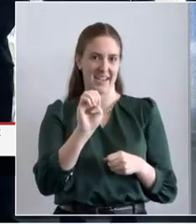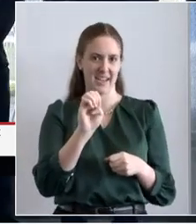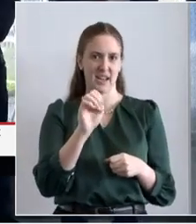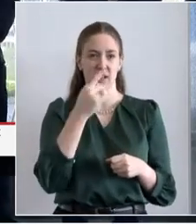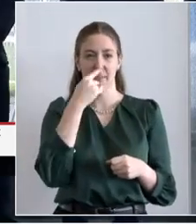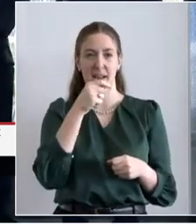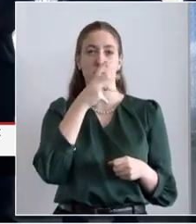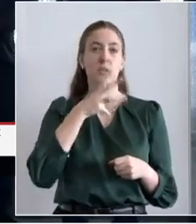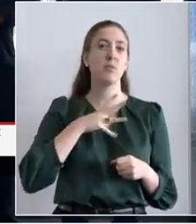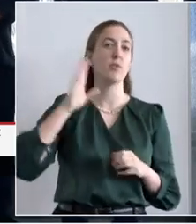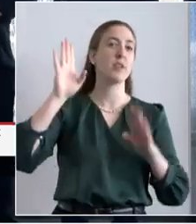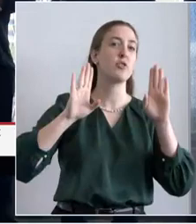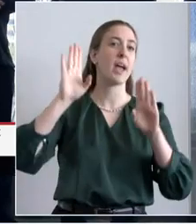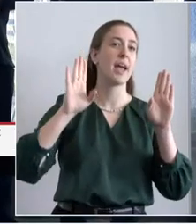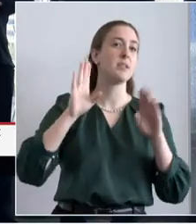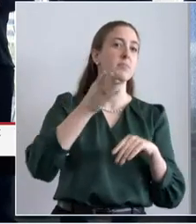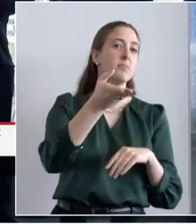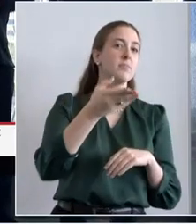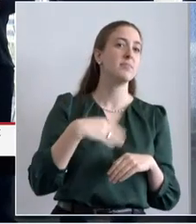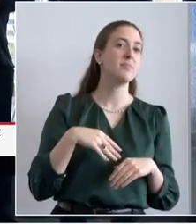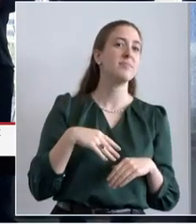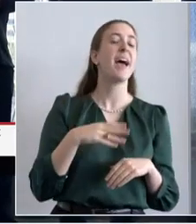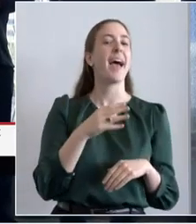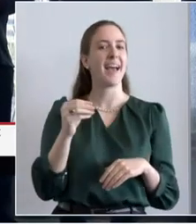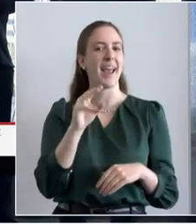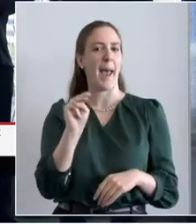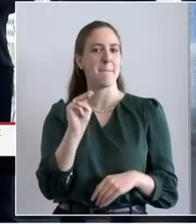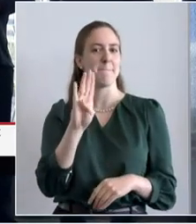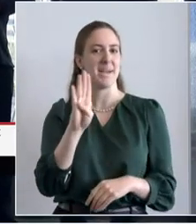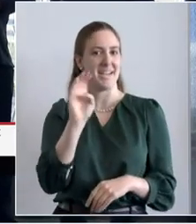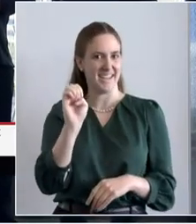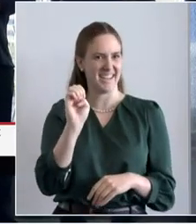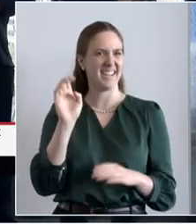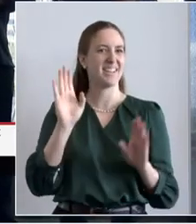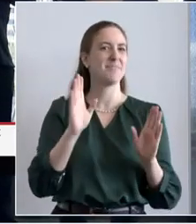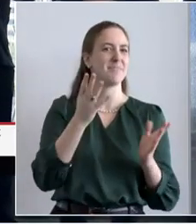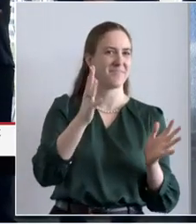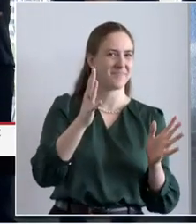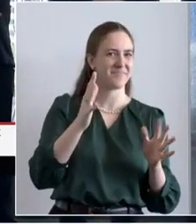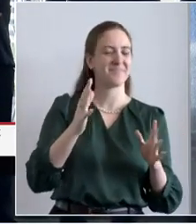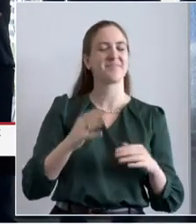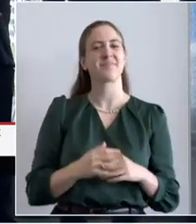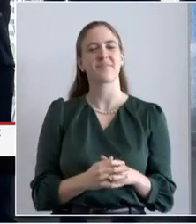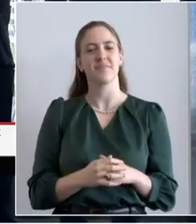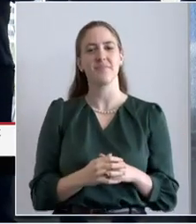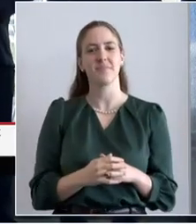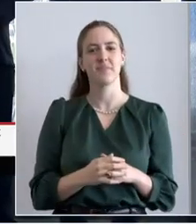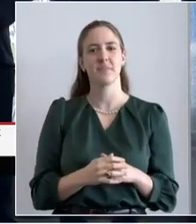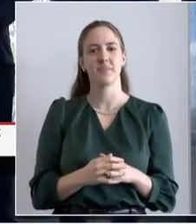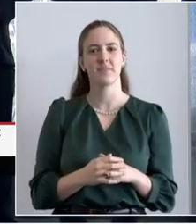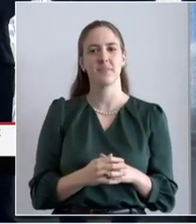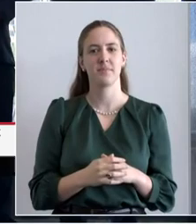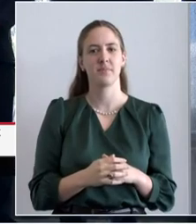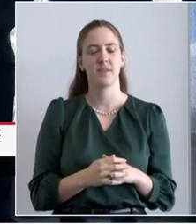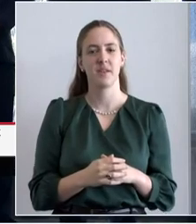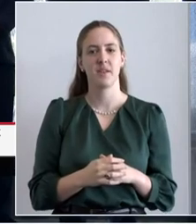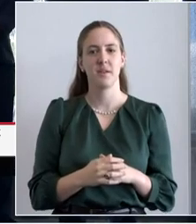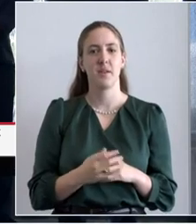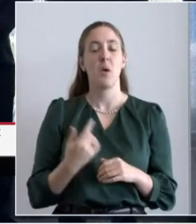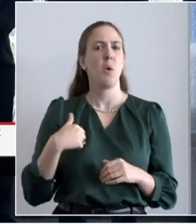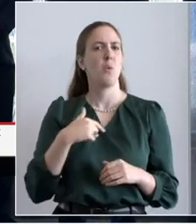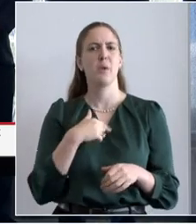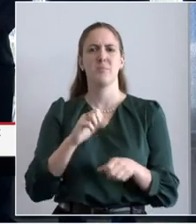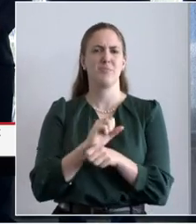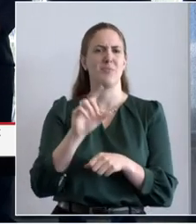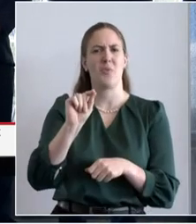hand, MBE, whose previous history of work was doing this for Verizon for over 20 years. We knew